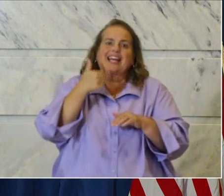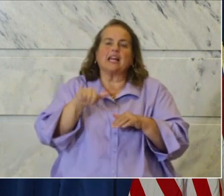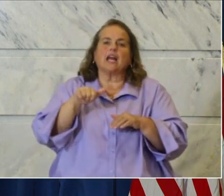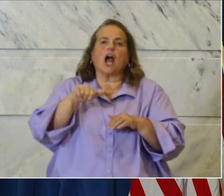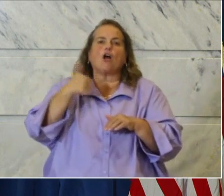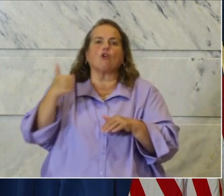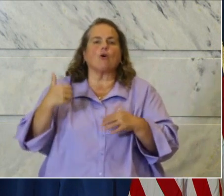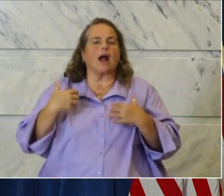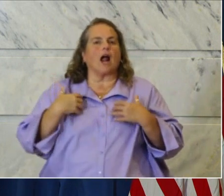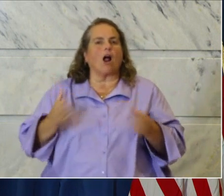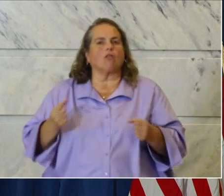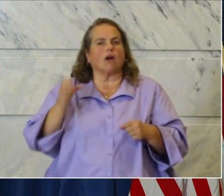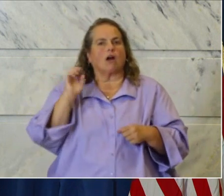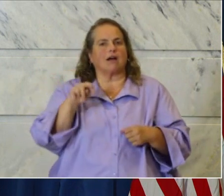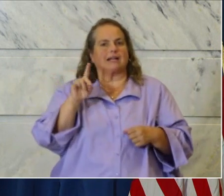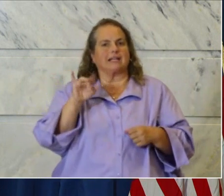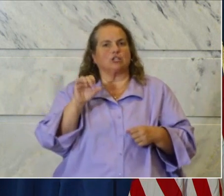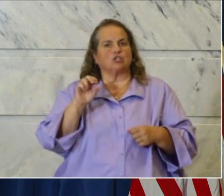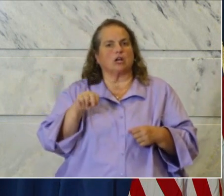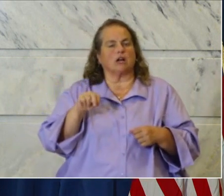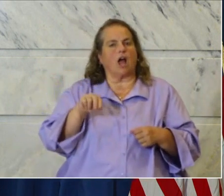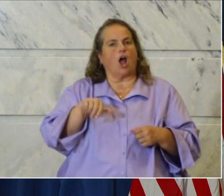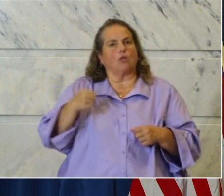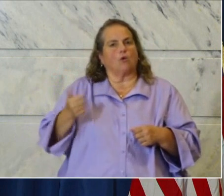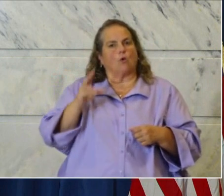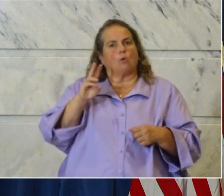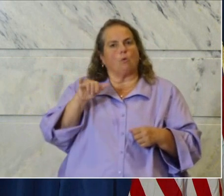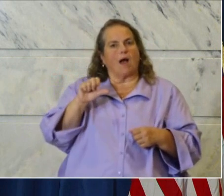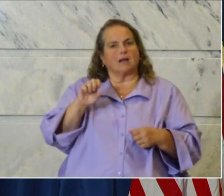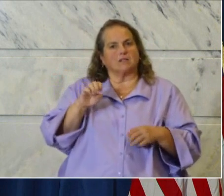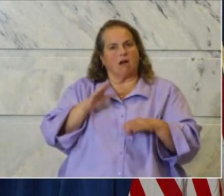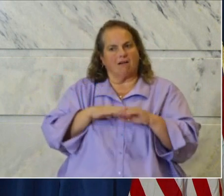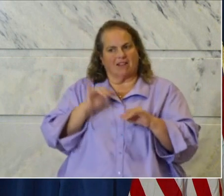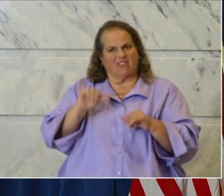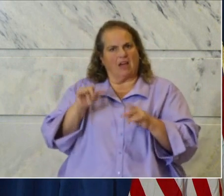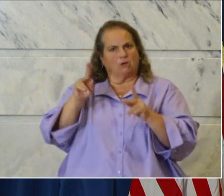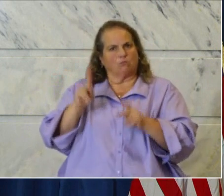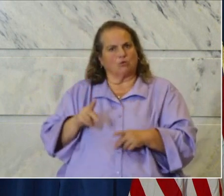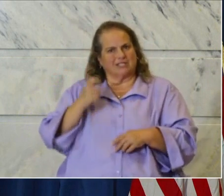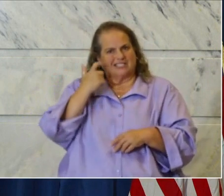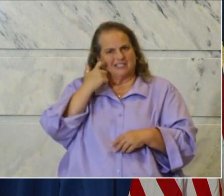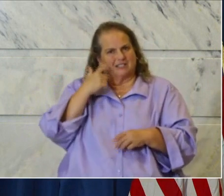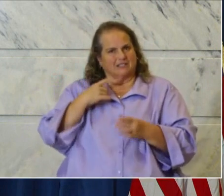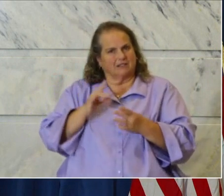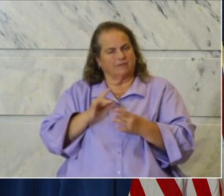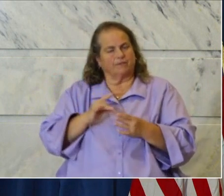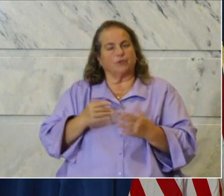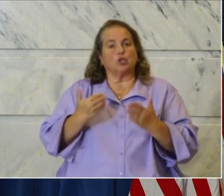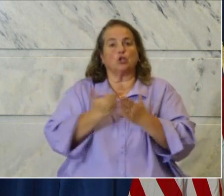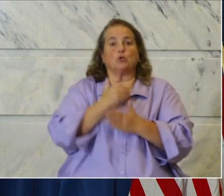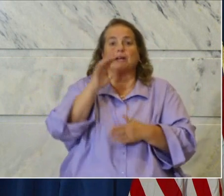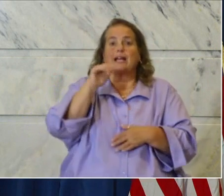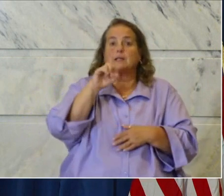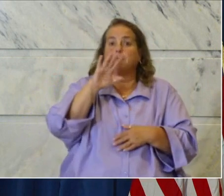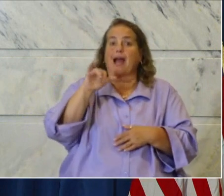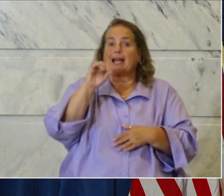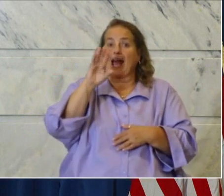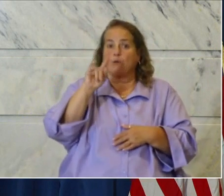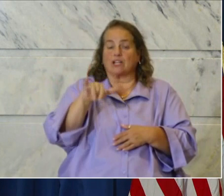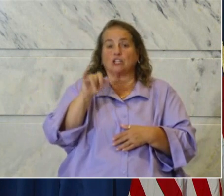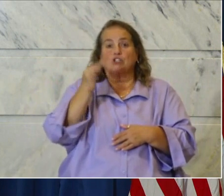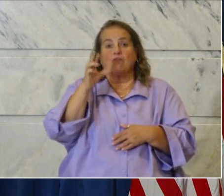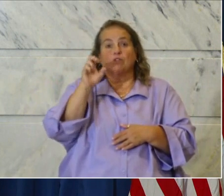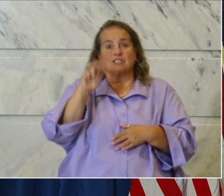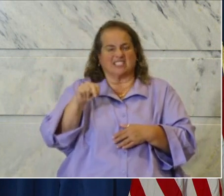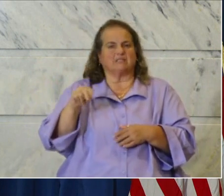health conditions otherwise on that individual. New cases by county. Jefferson continues